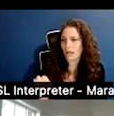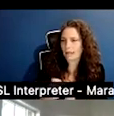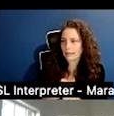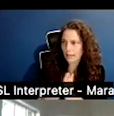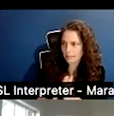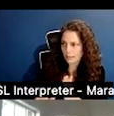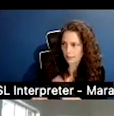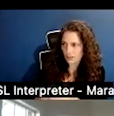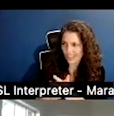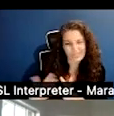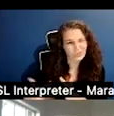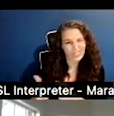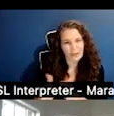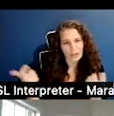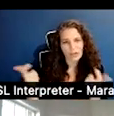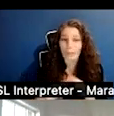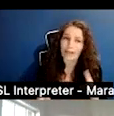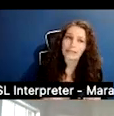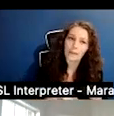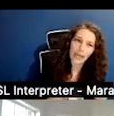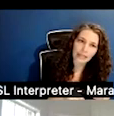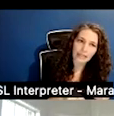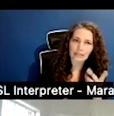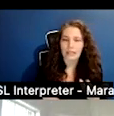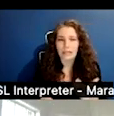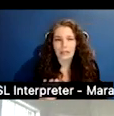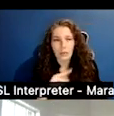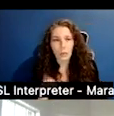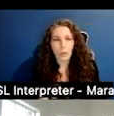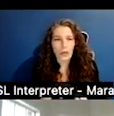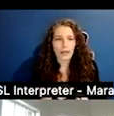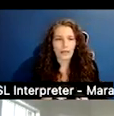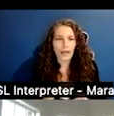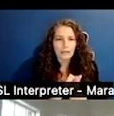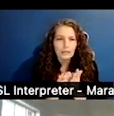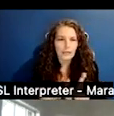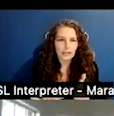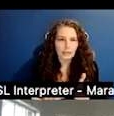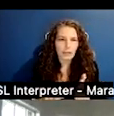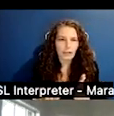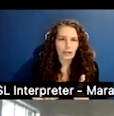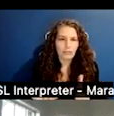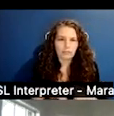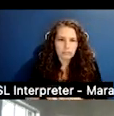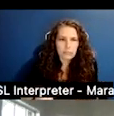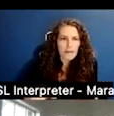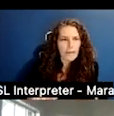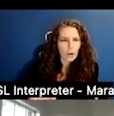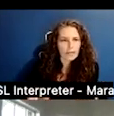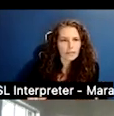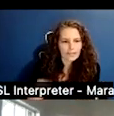your deductible. Really, when that deductible, when that earthquake insurance is going to be most useful is in a very large